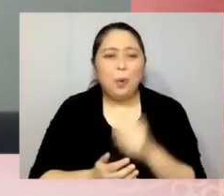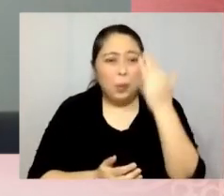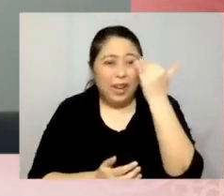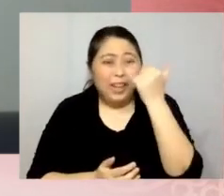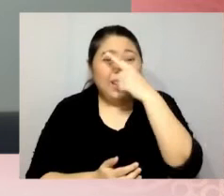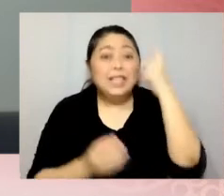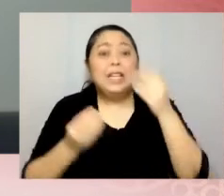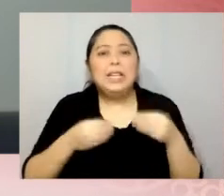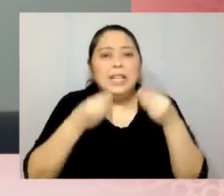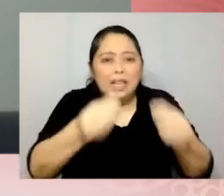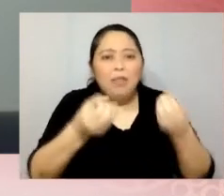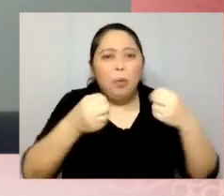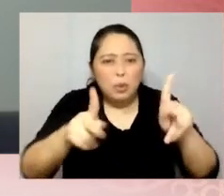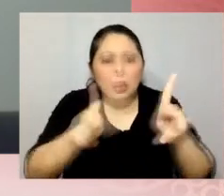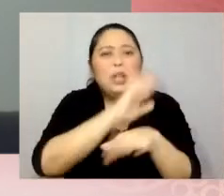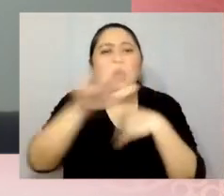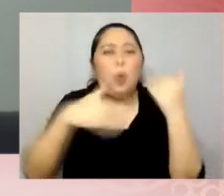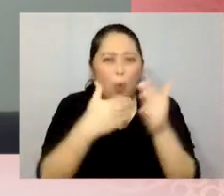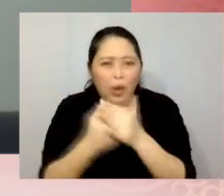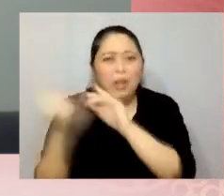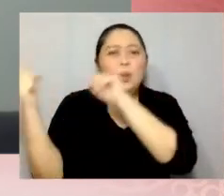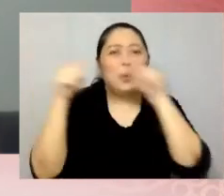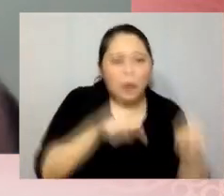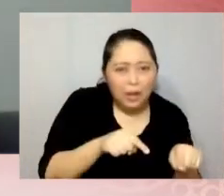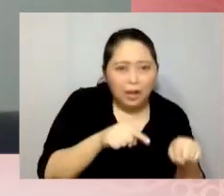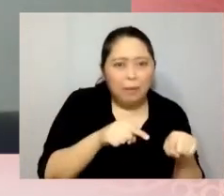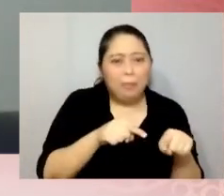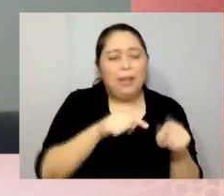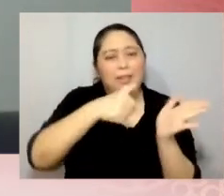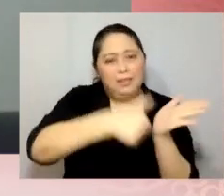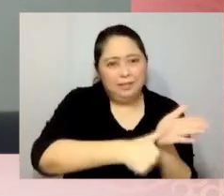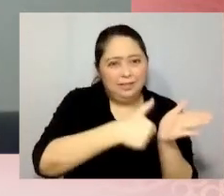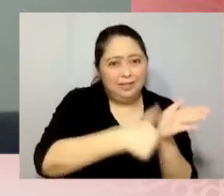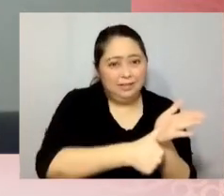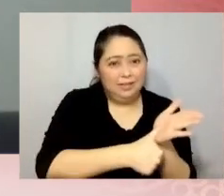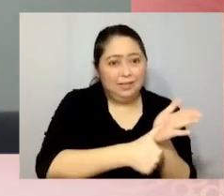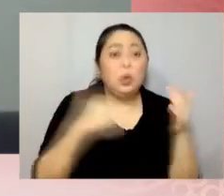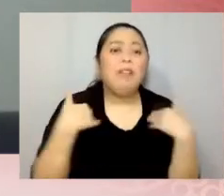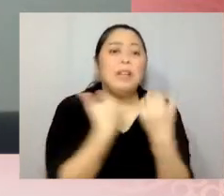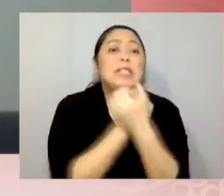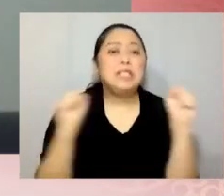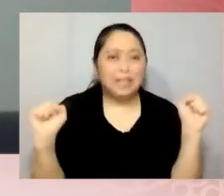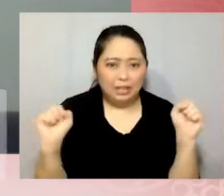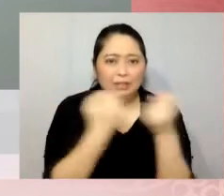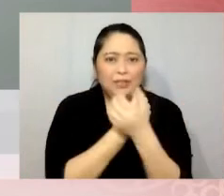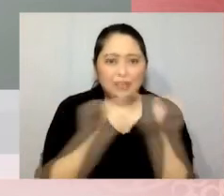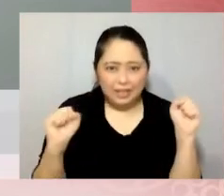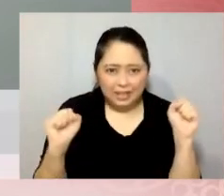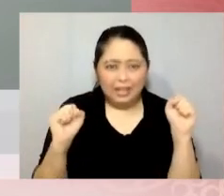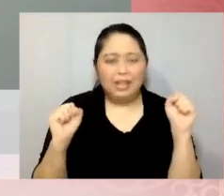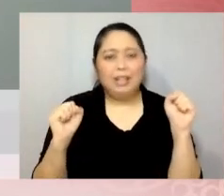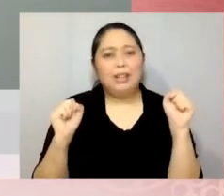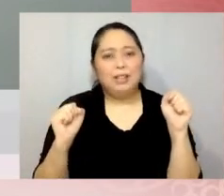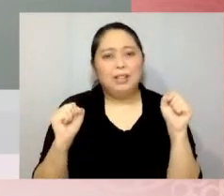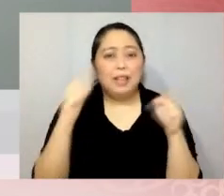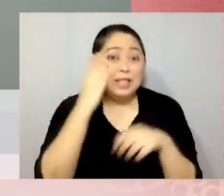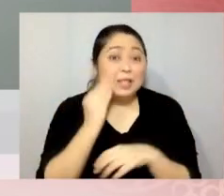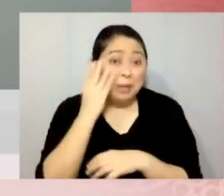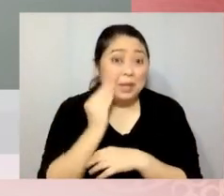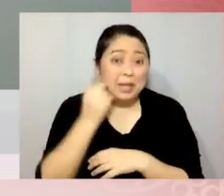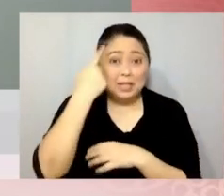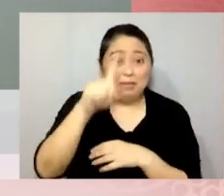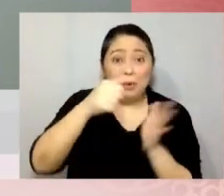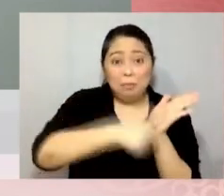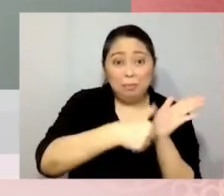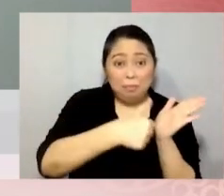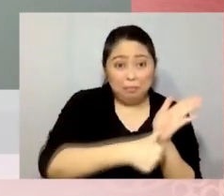to give opportunities to all with such a safe scene in the polling stations.